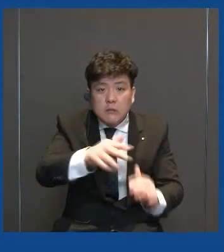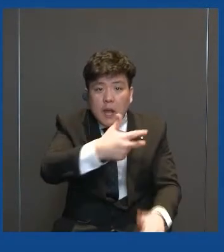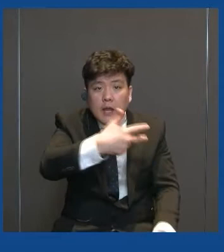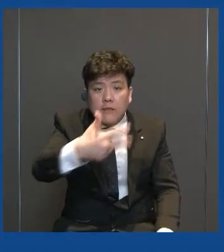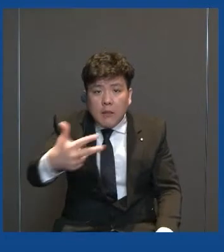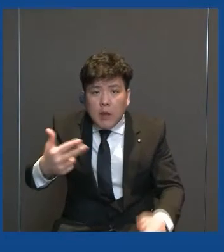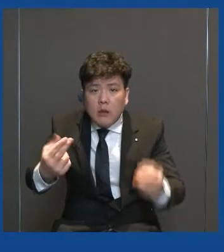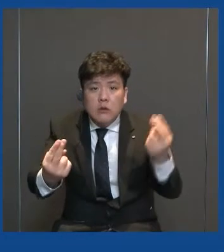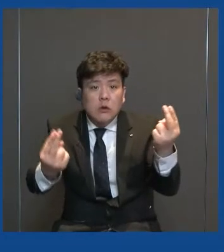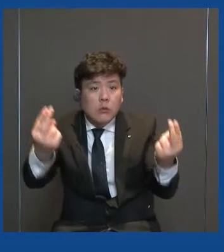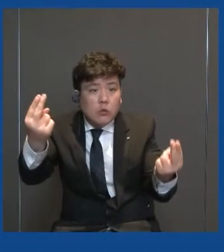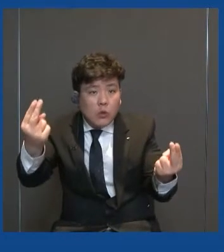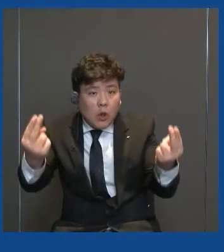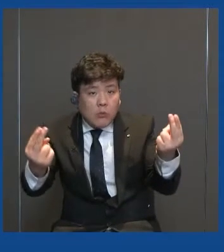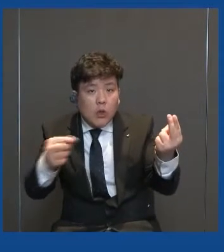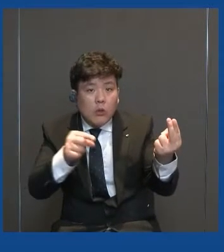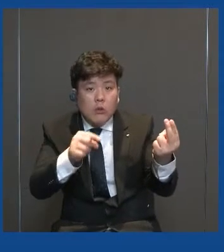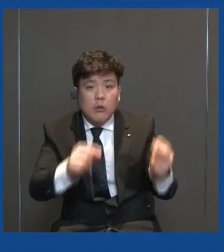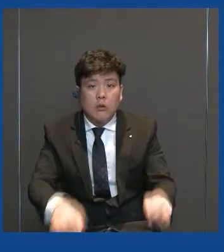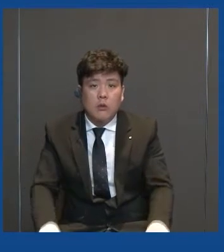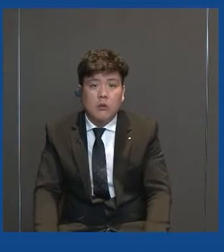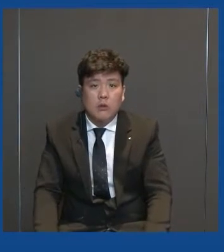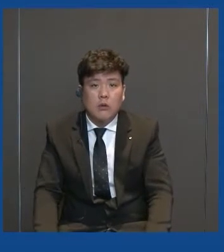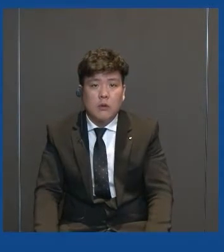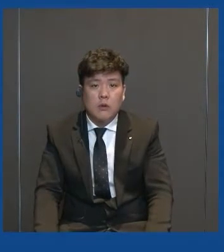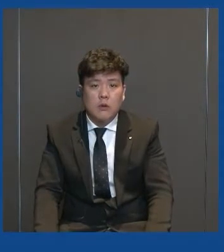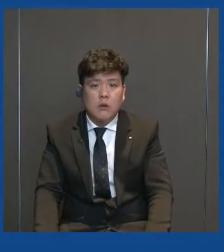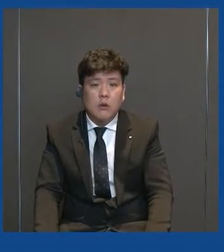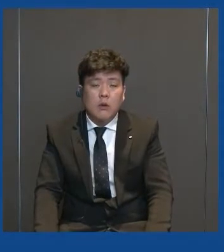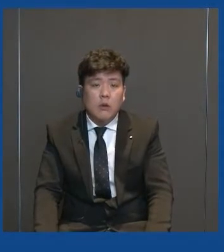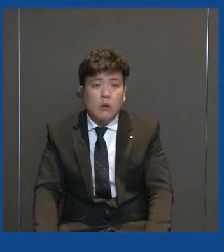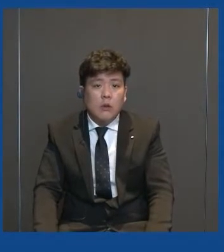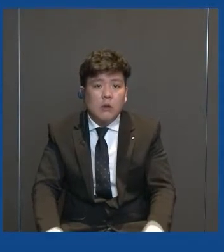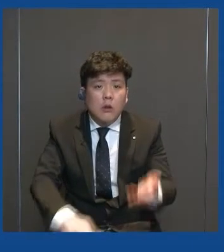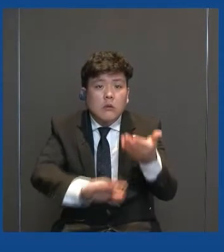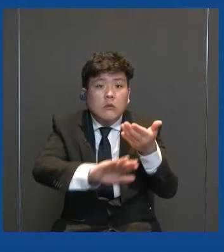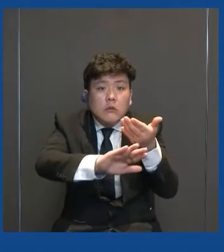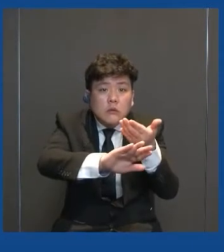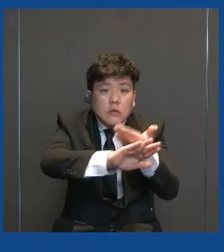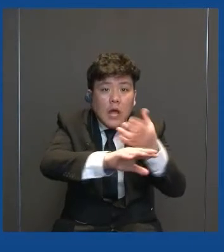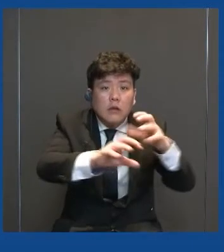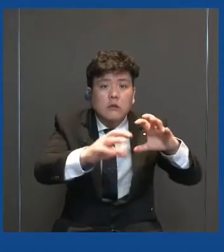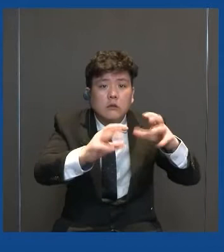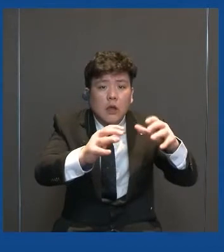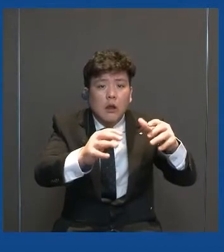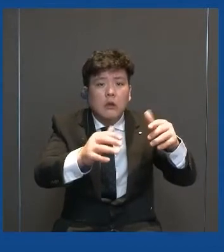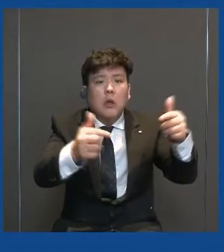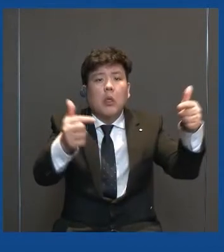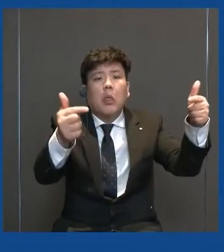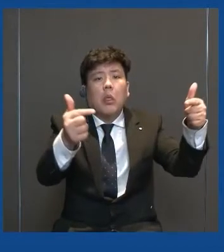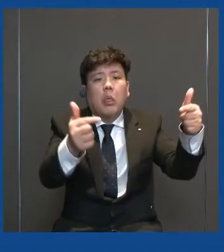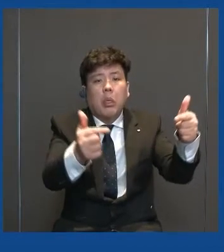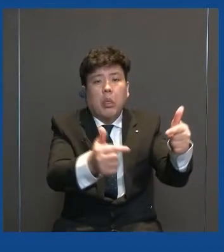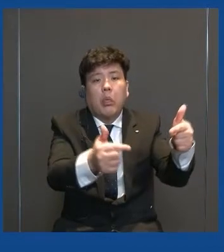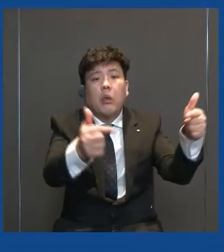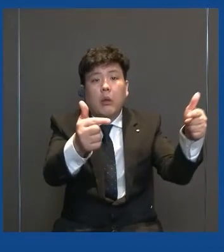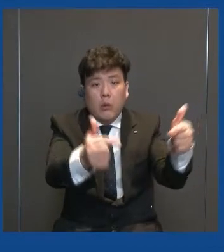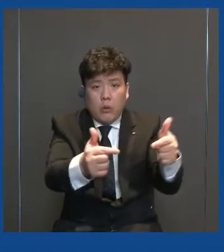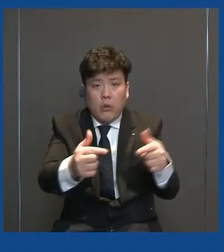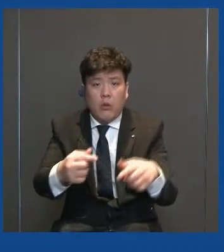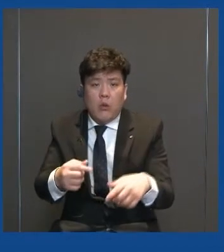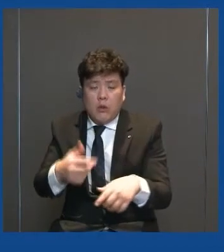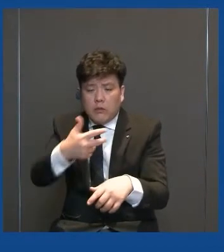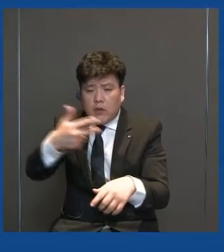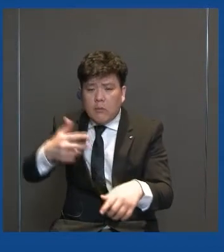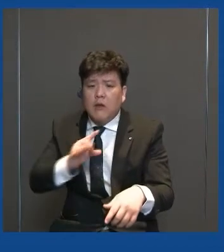exceptions. So we know that the elderly have an increased risk of dying due to COVID-19, but as some